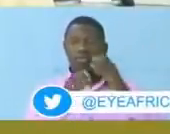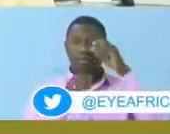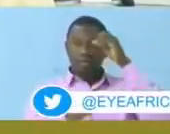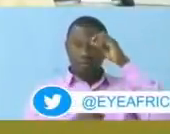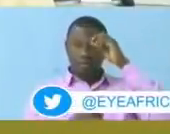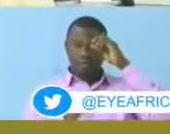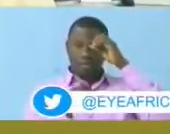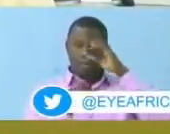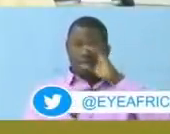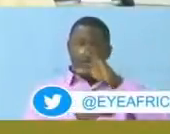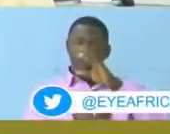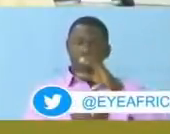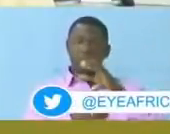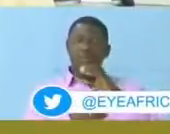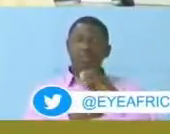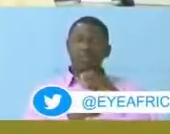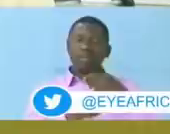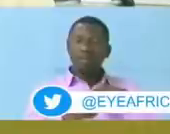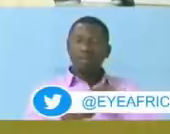Chairperson.